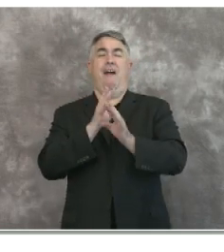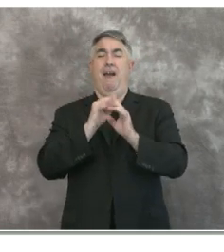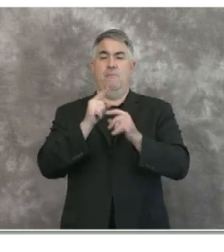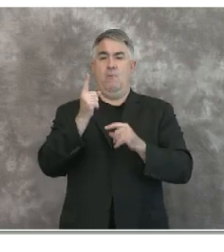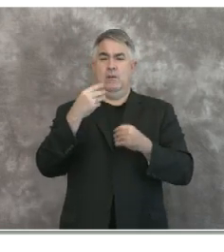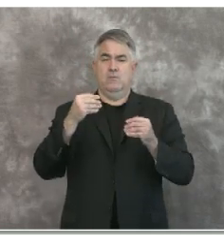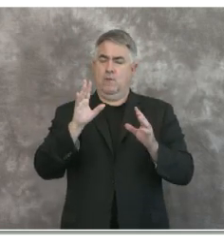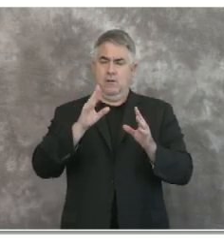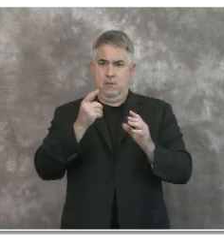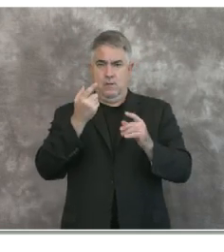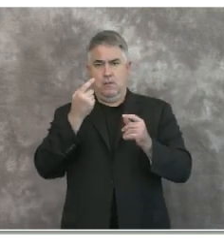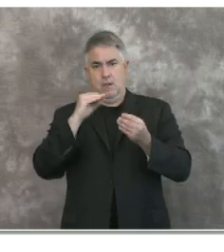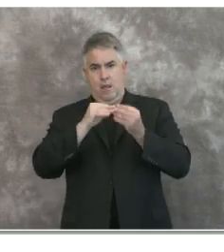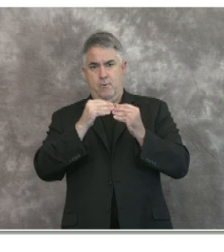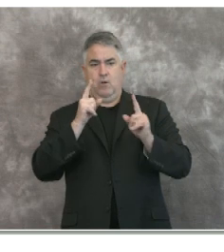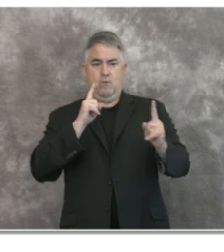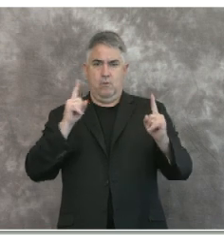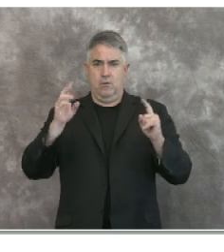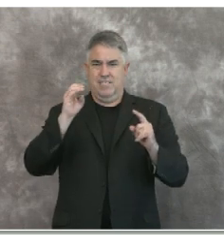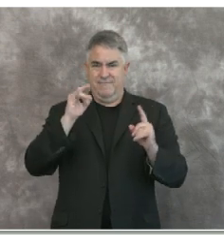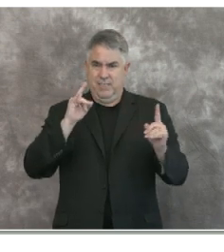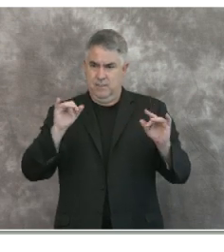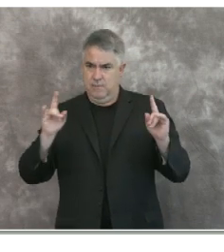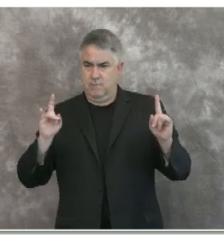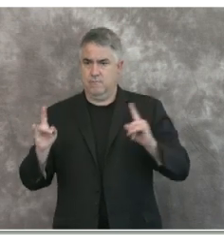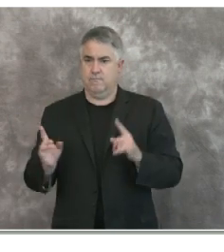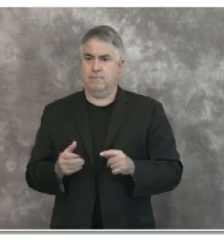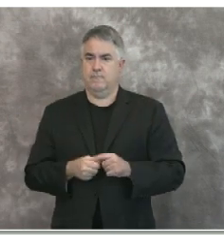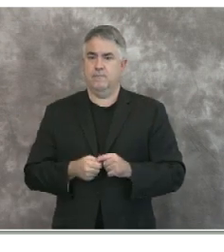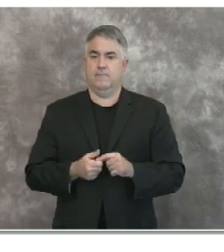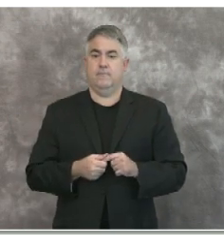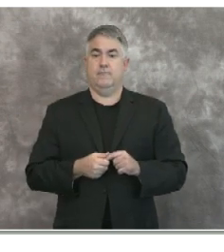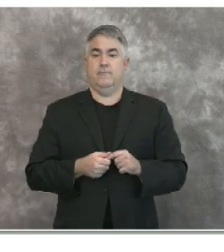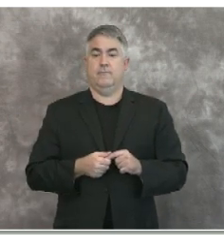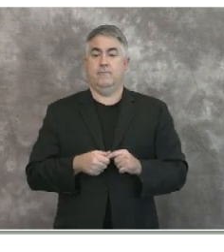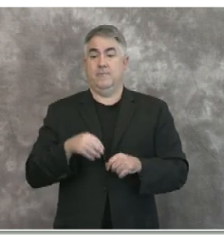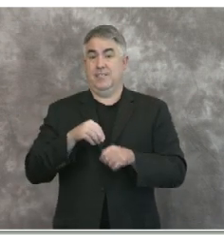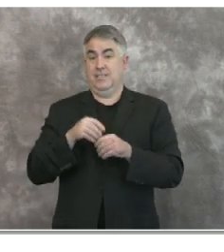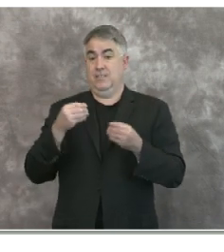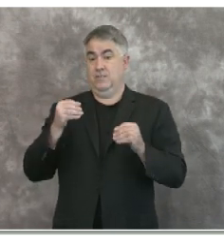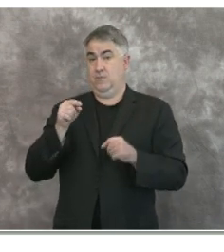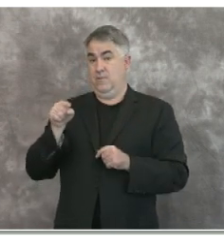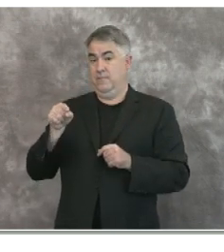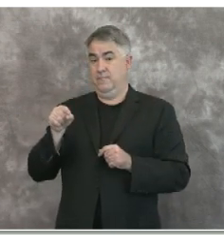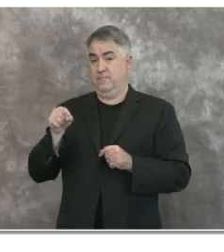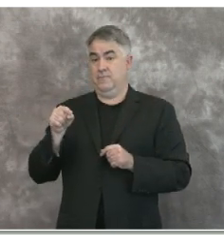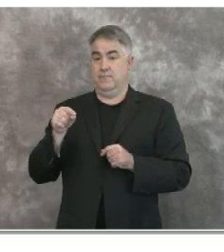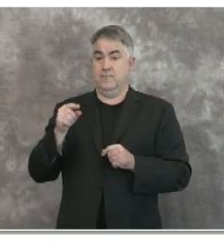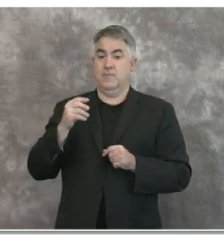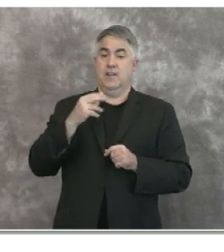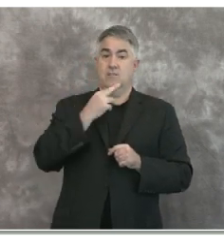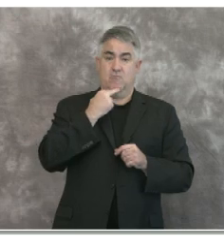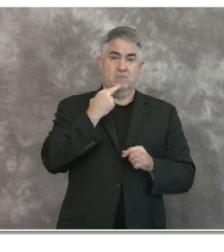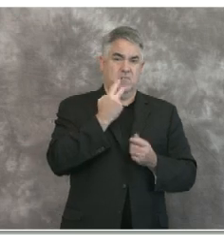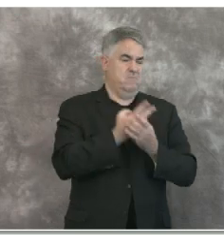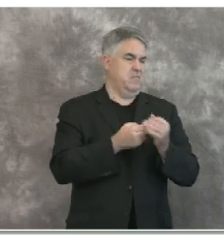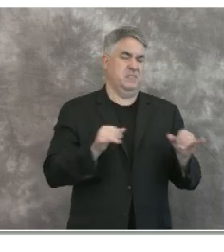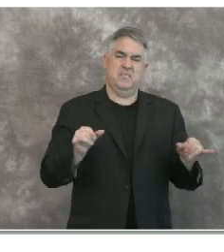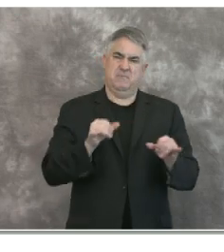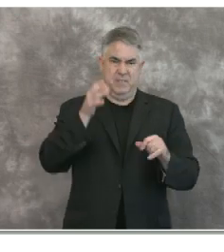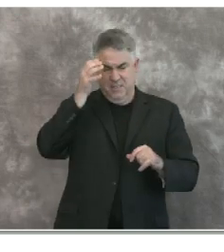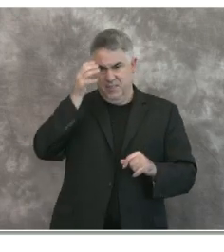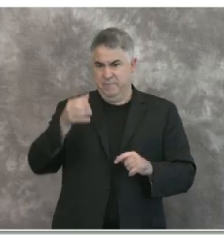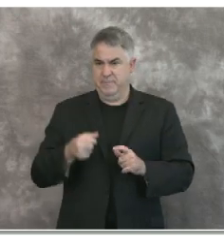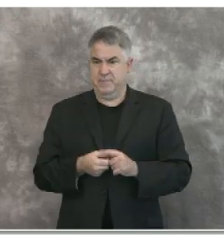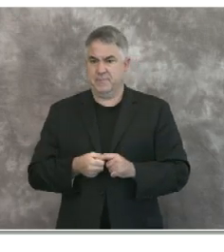distancing remains in effect throughout in-store retail and in-restaurant dining for separate